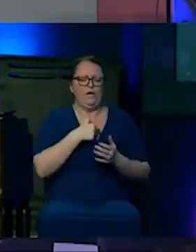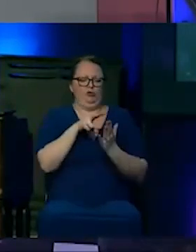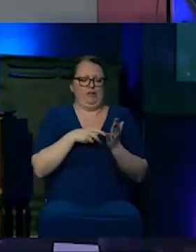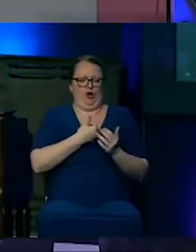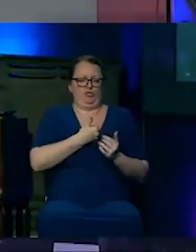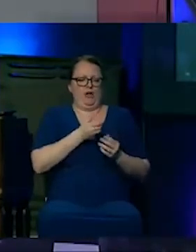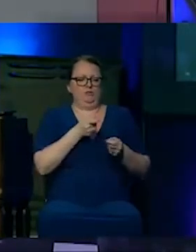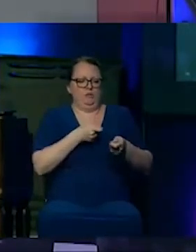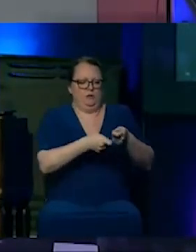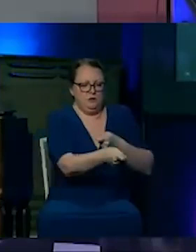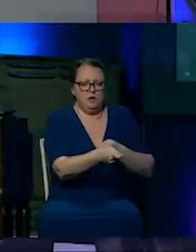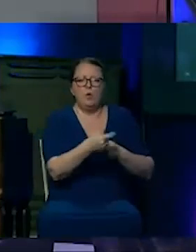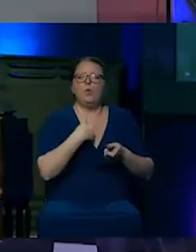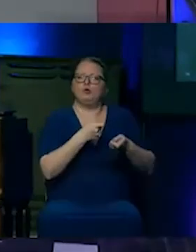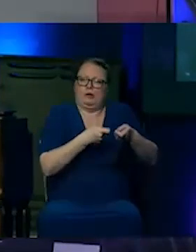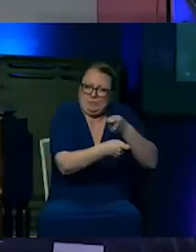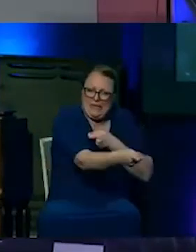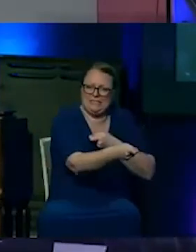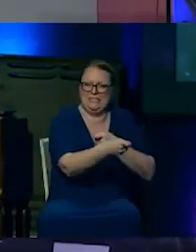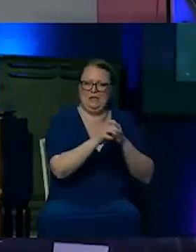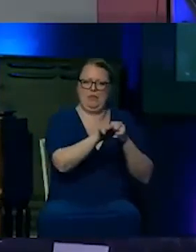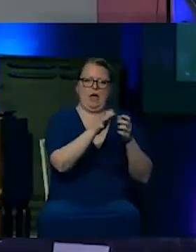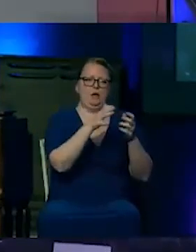that's the supersessionism, that's the replacement, right?